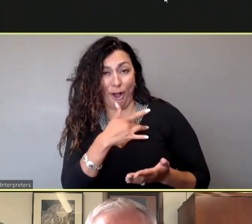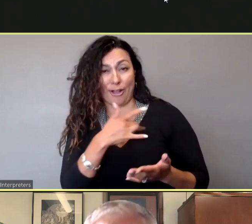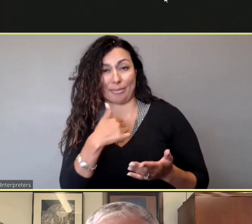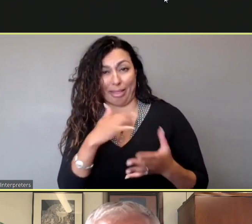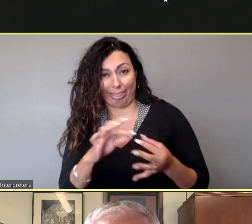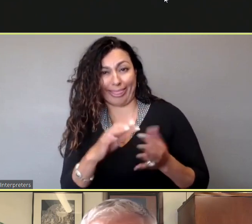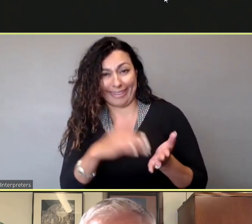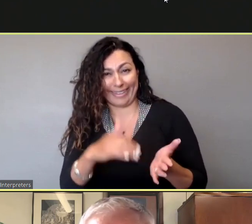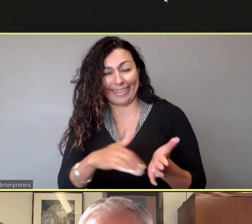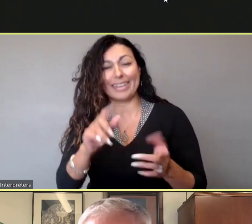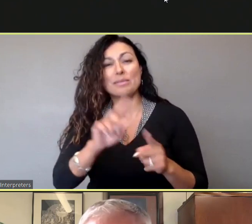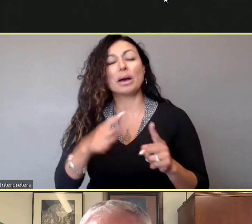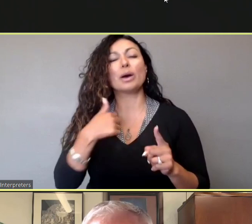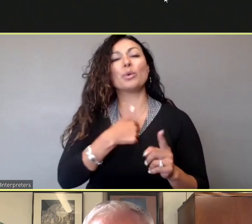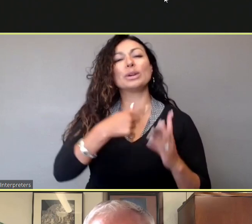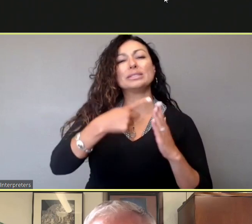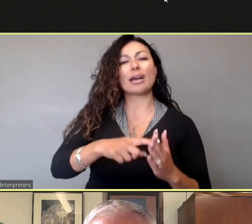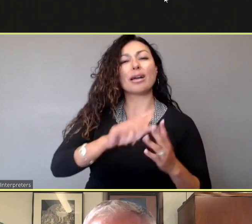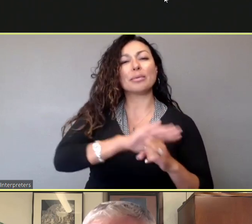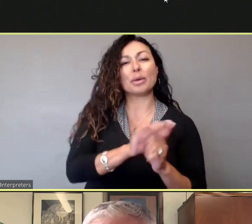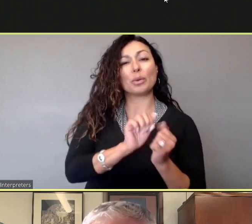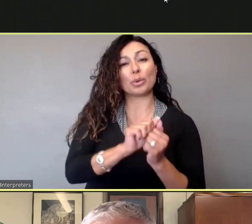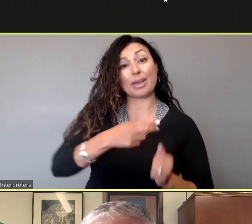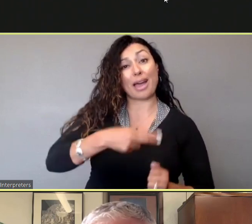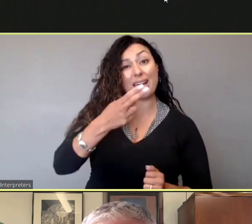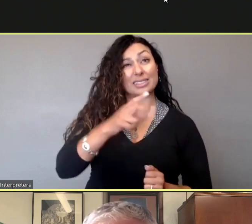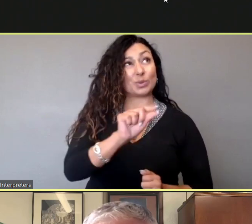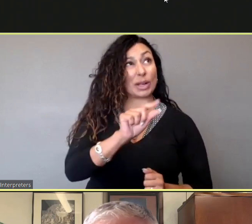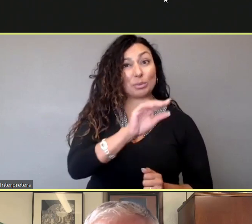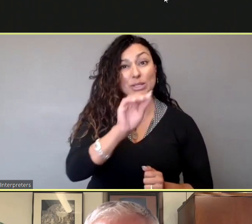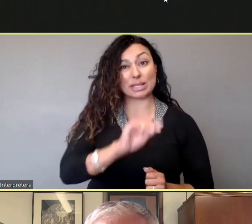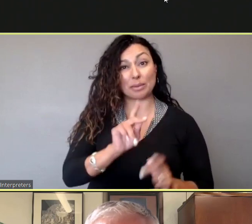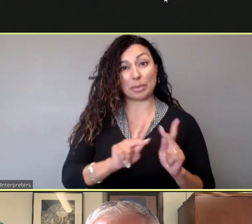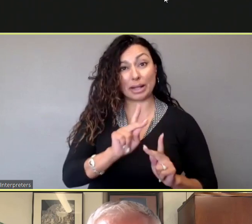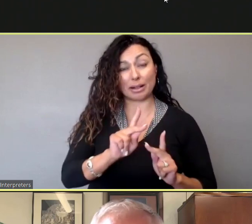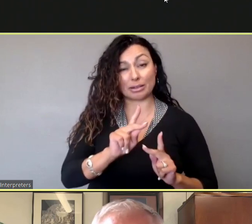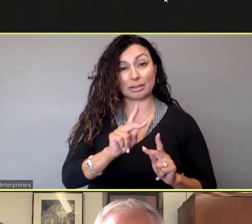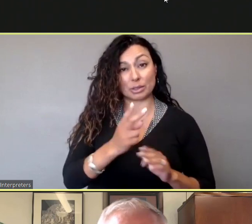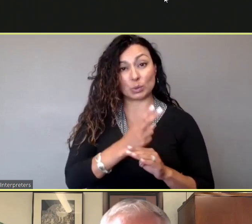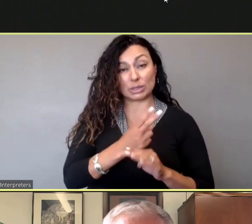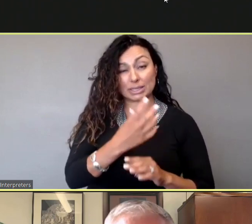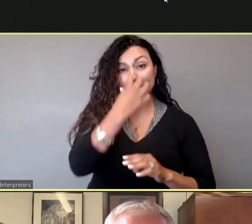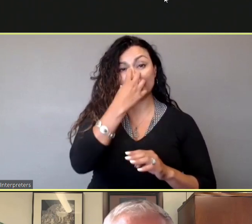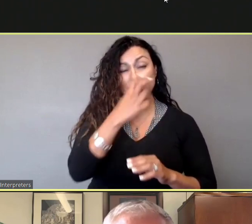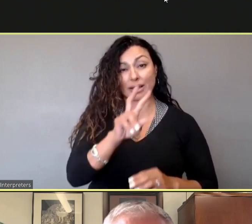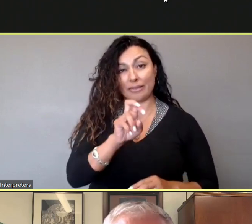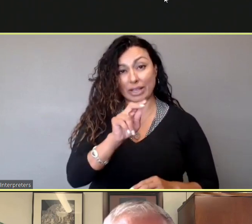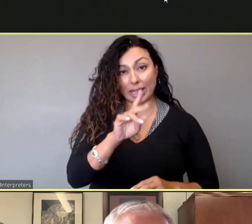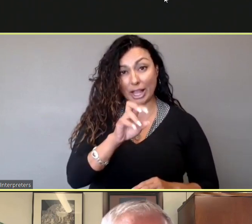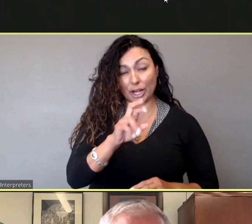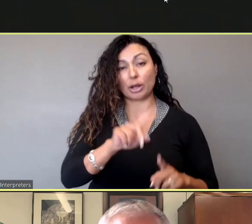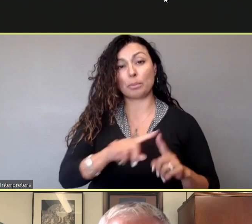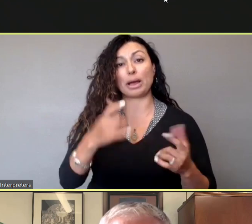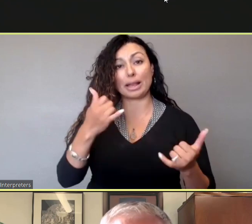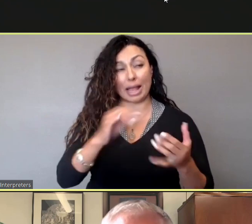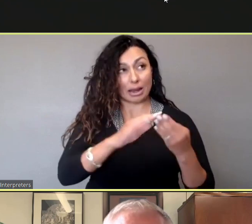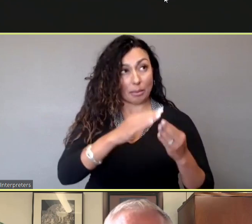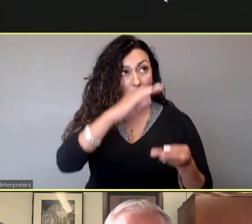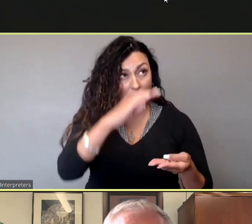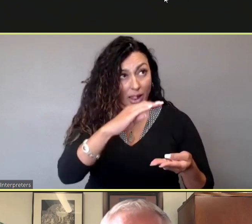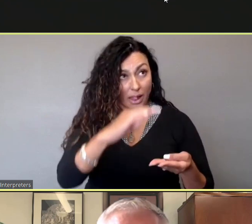we started the pandemic with as high as 20% of people being on ventilators, and it's slowly come down. It was